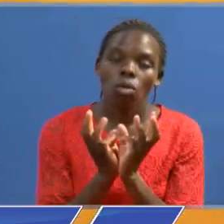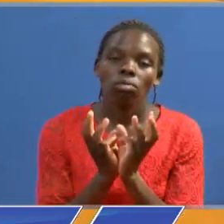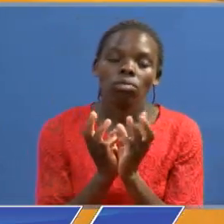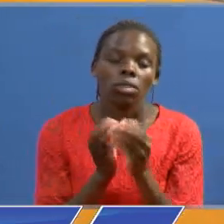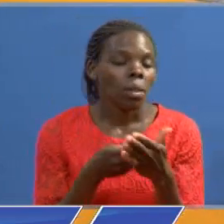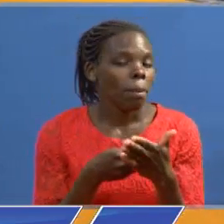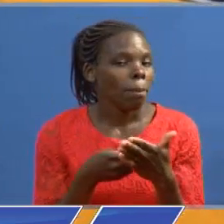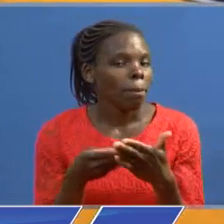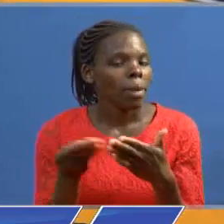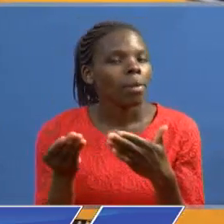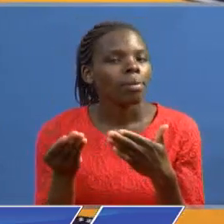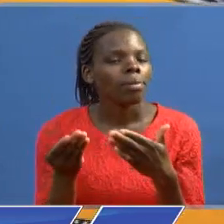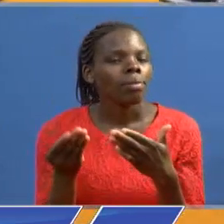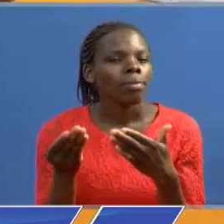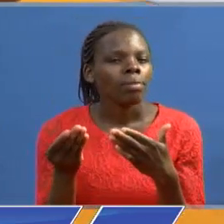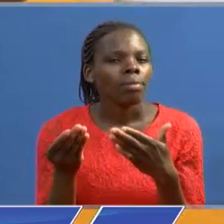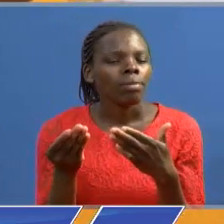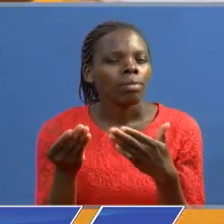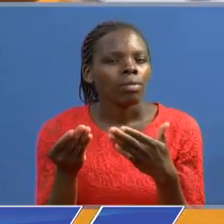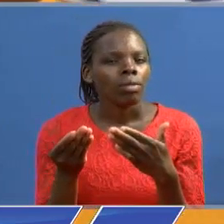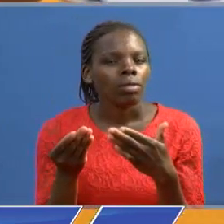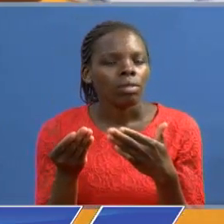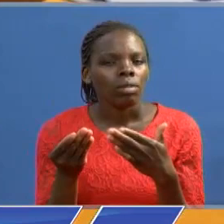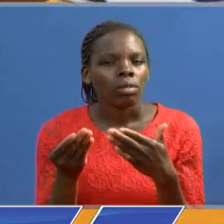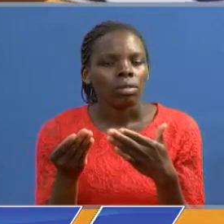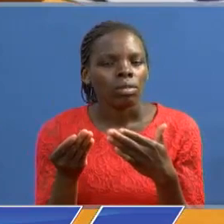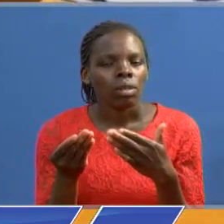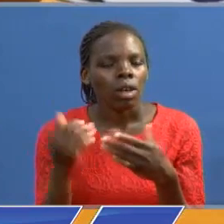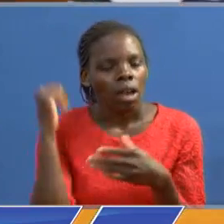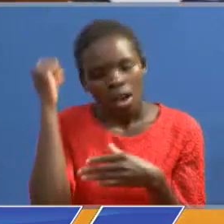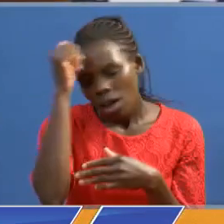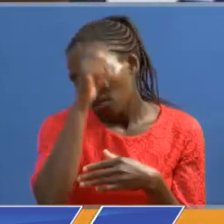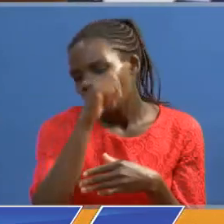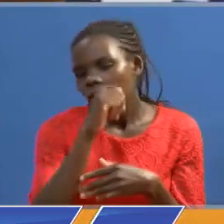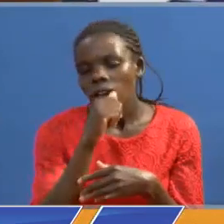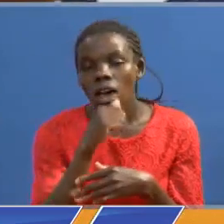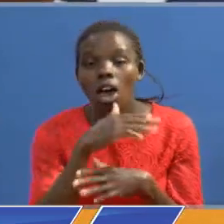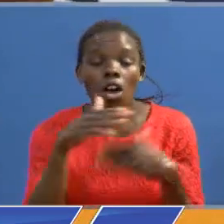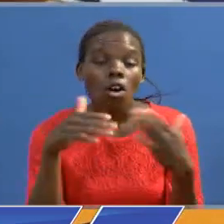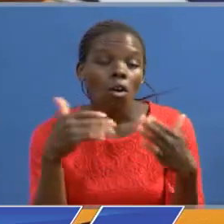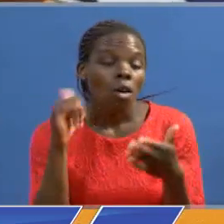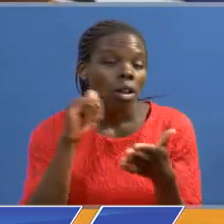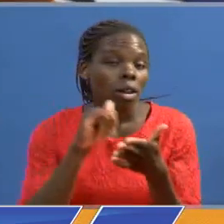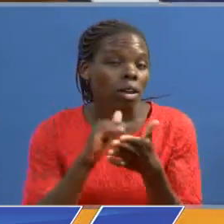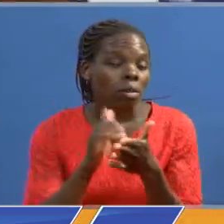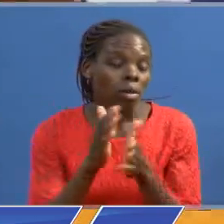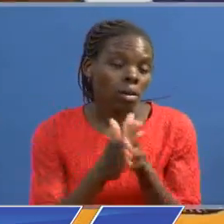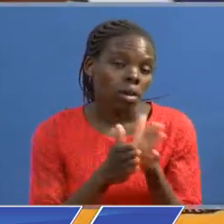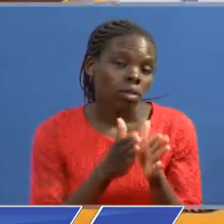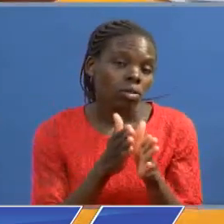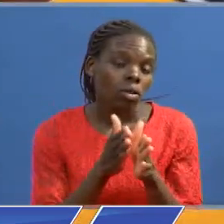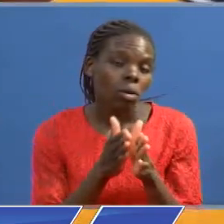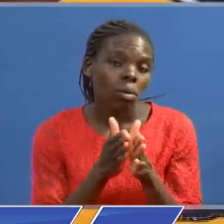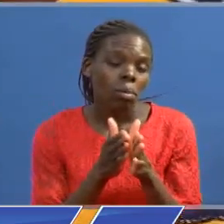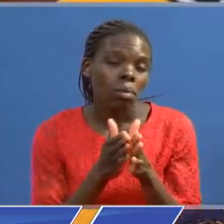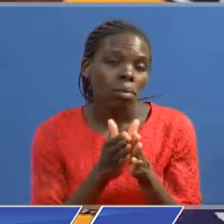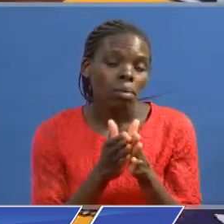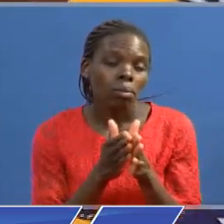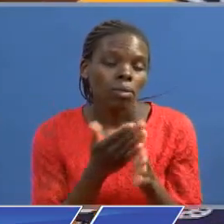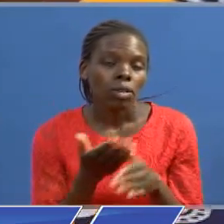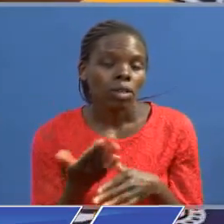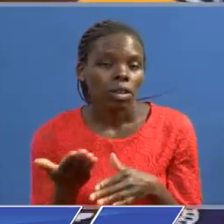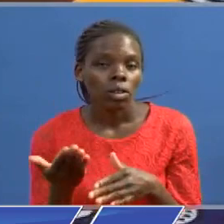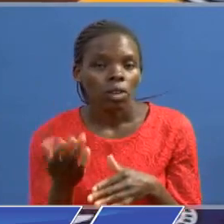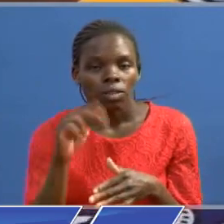pays homage to the legacy that is Africa and all that. So we have a range of products. We